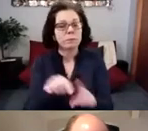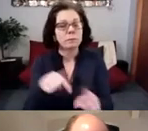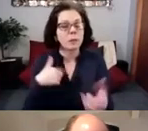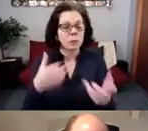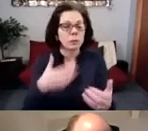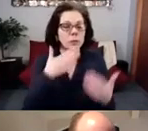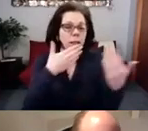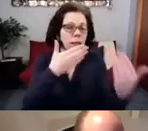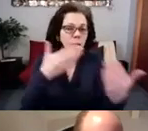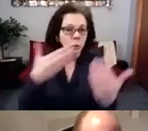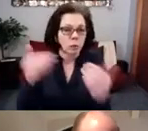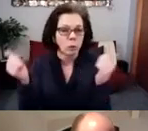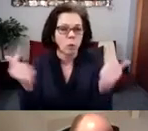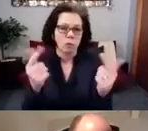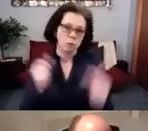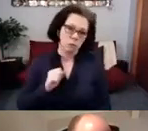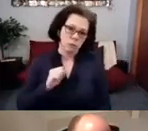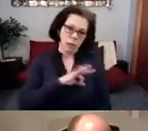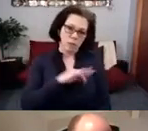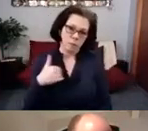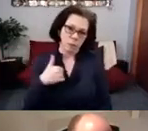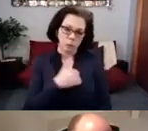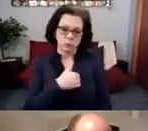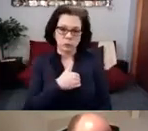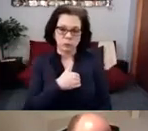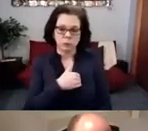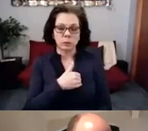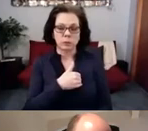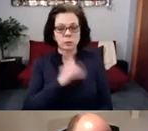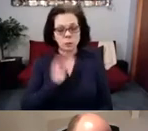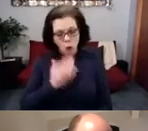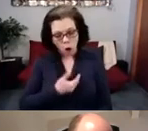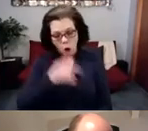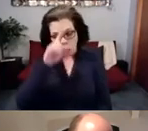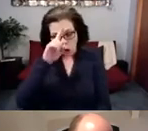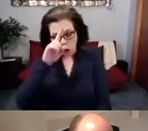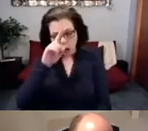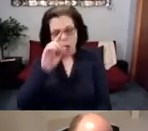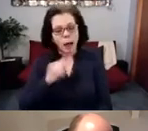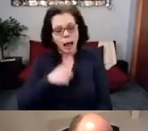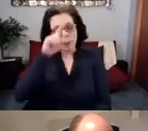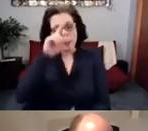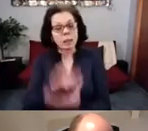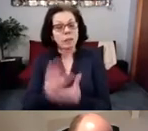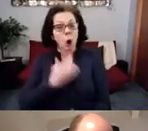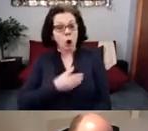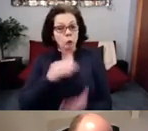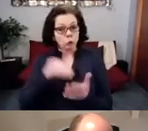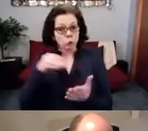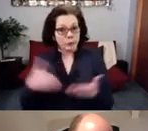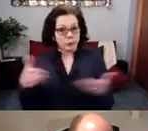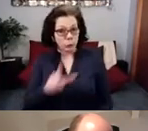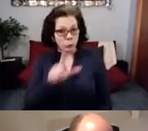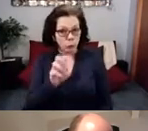our staff members. I really believe that our students here in Lowell are going to be better off from having experienced this